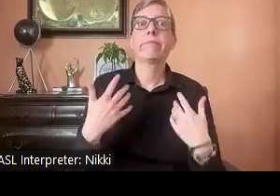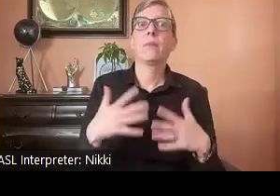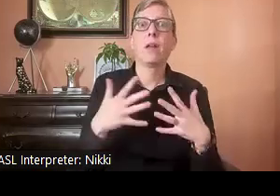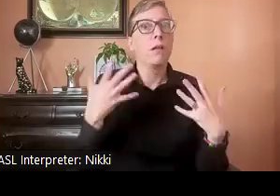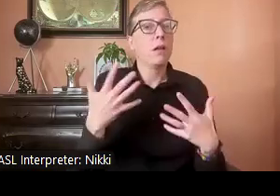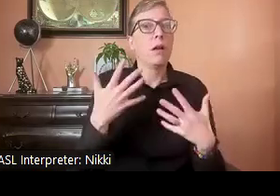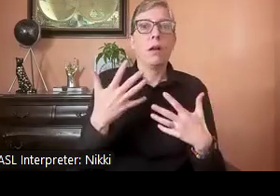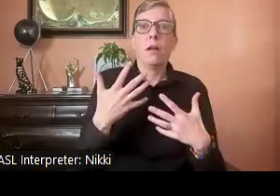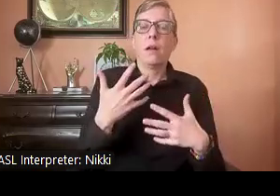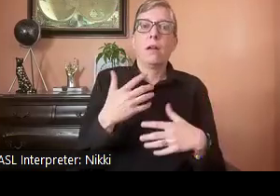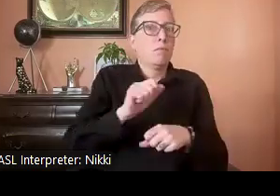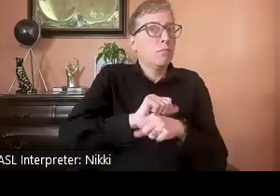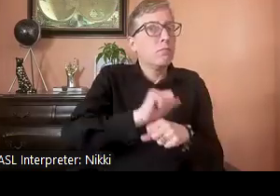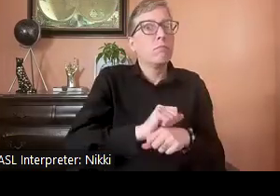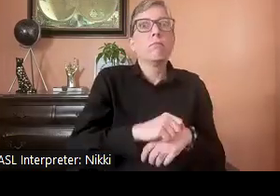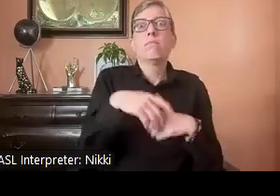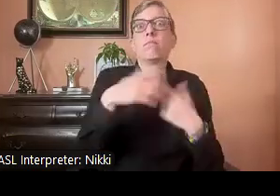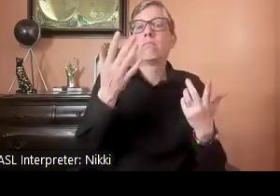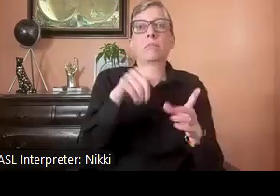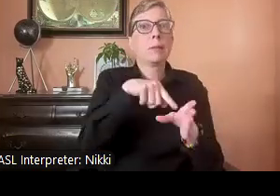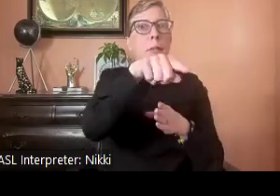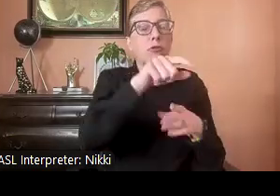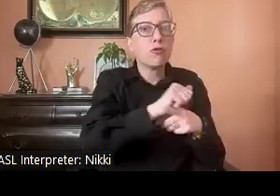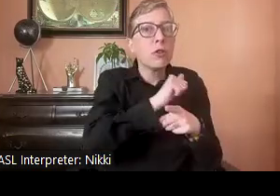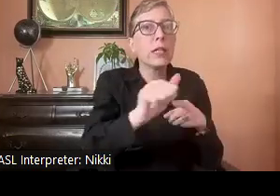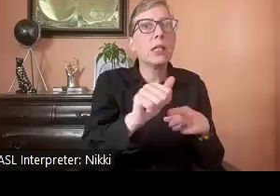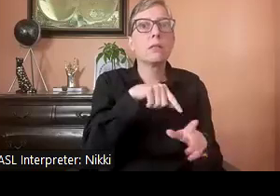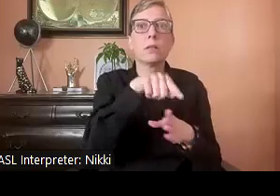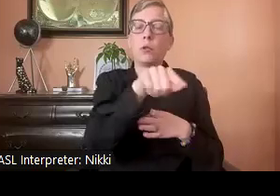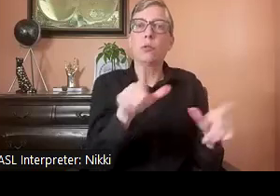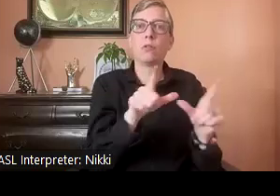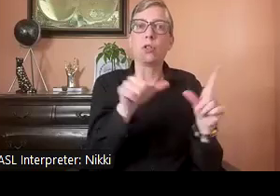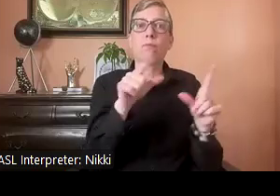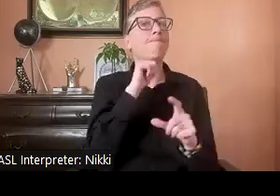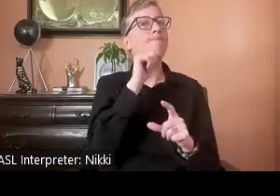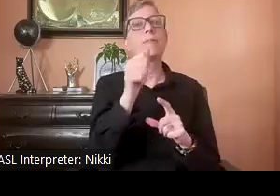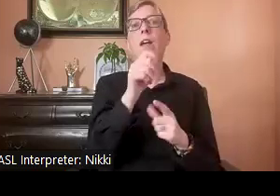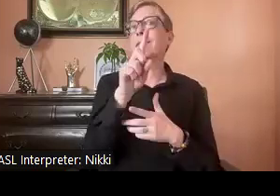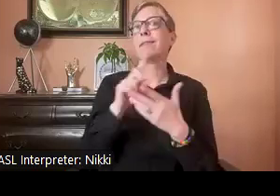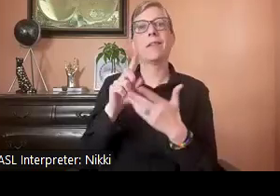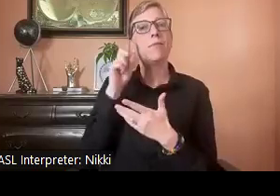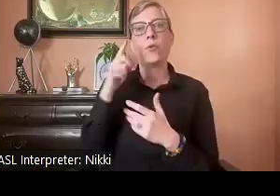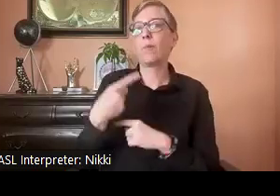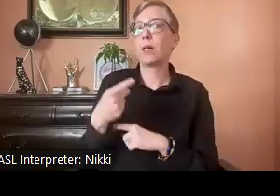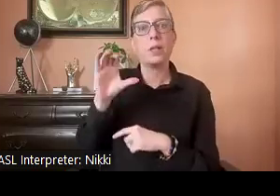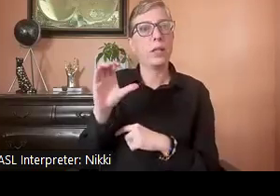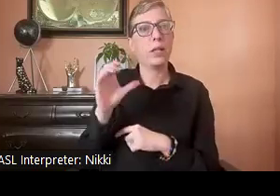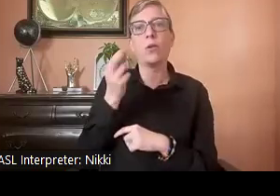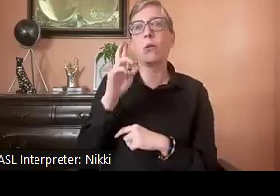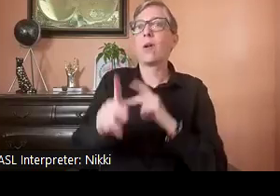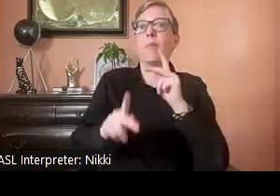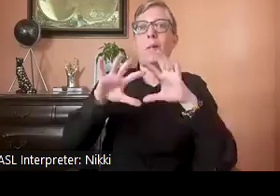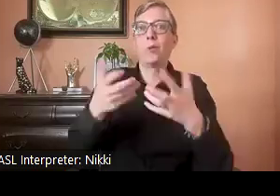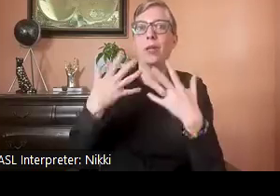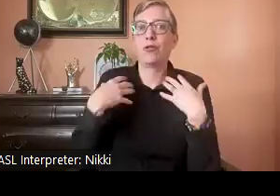requires specialized training and licensure, not designed for primary care or population health, and not a good fit for community